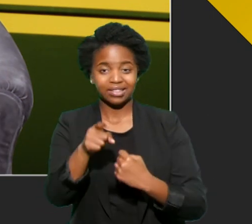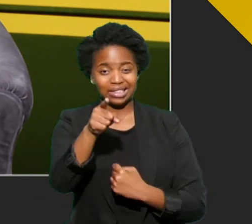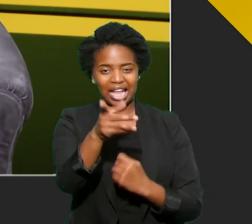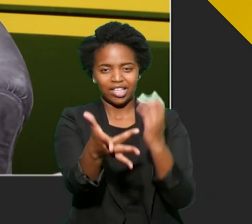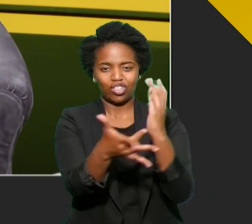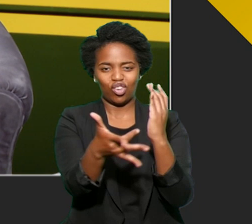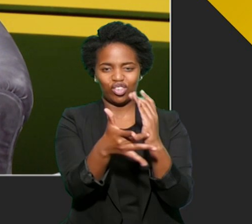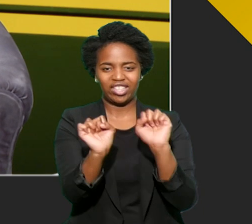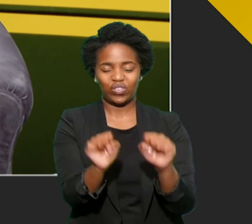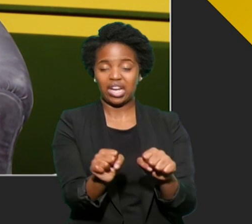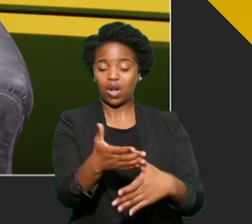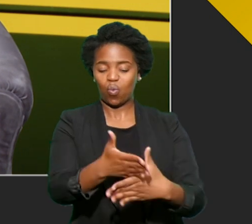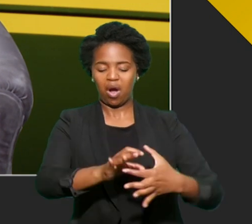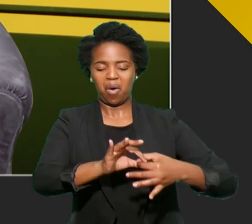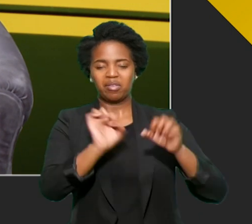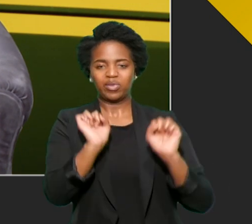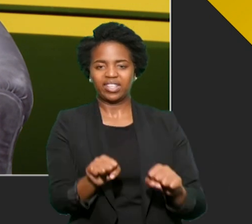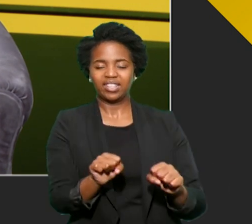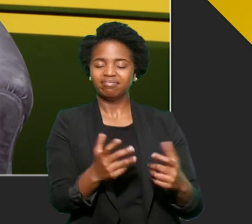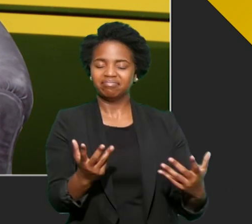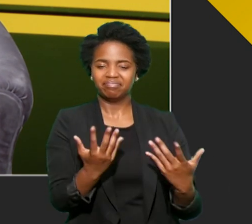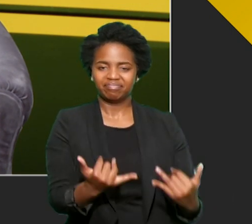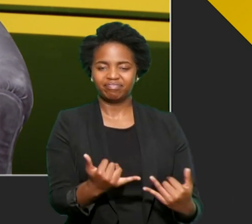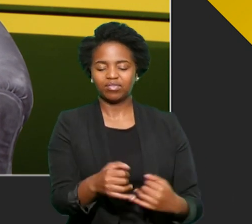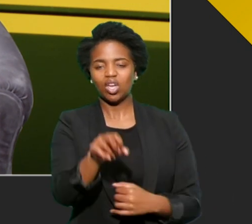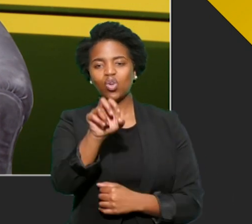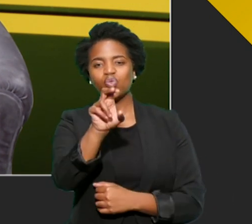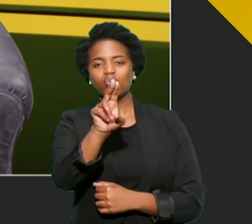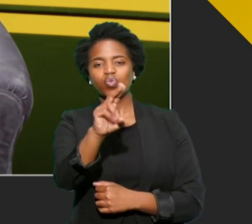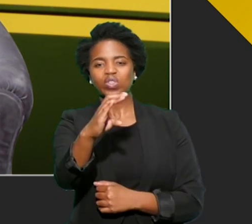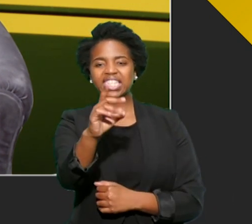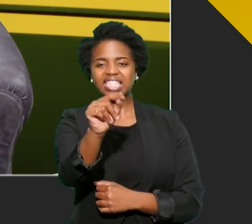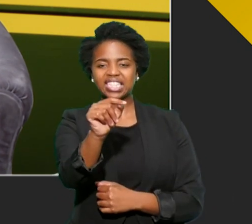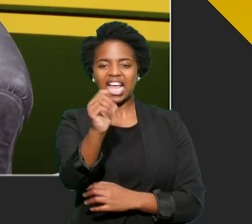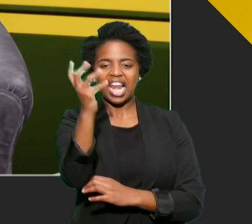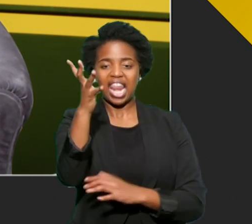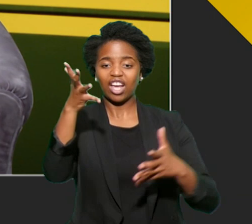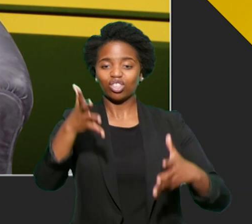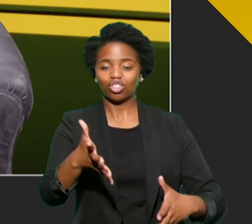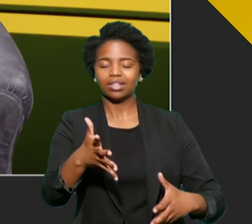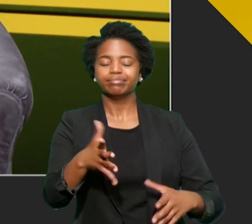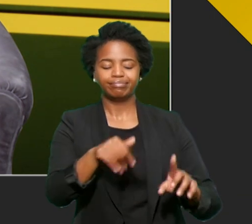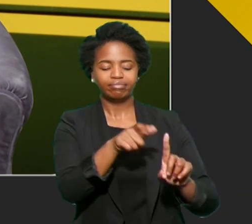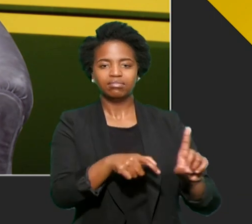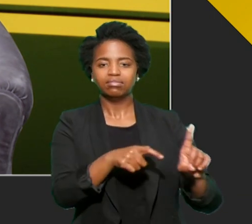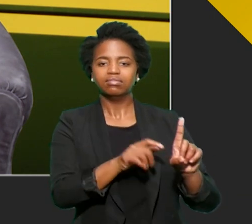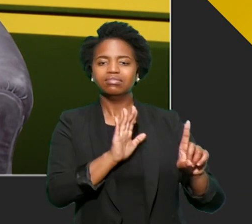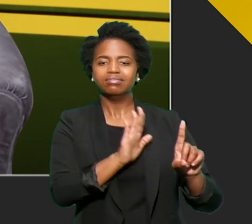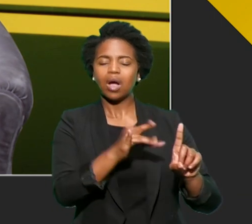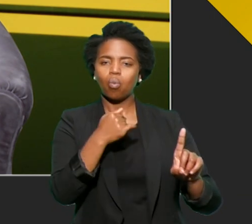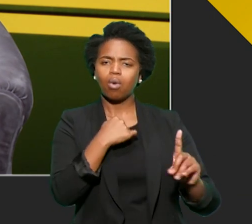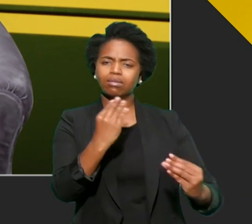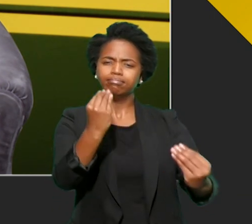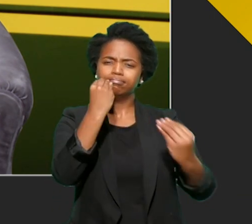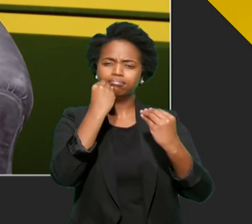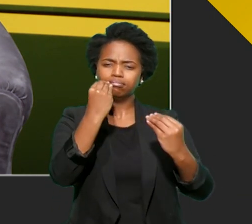we hear about 5G. But for now, we get to sit down with the UCT lecturer and researcher, which is Dr. Joyce Mwangalma, who gets to educate